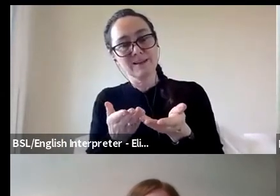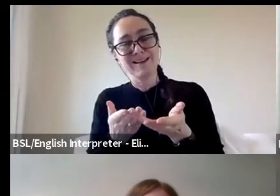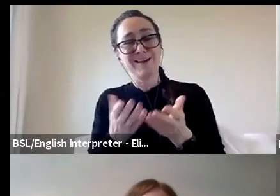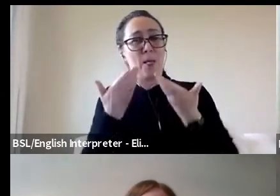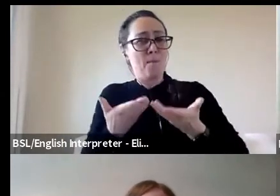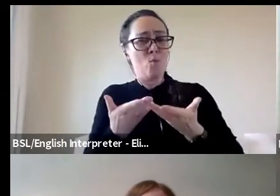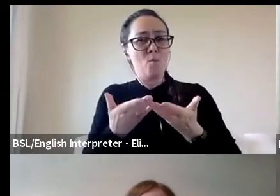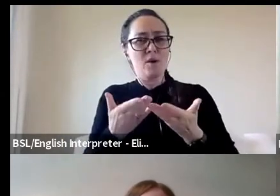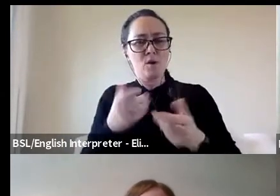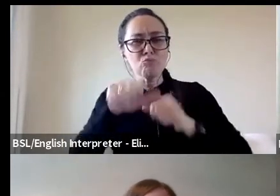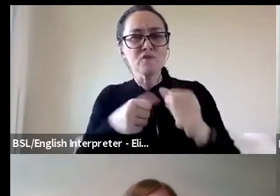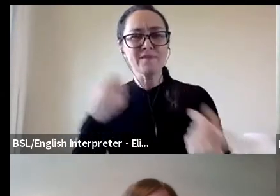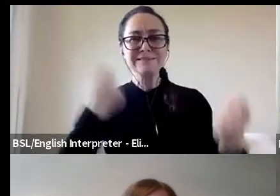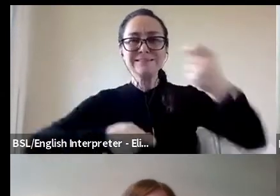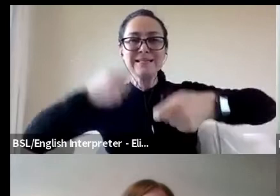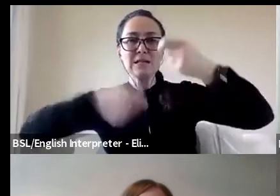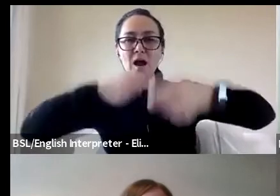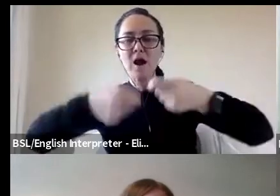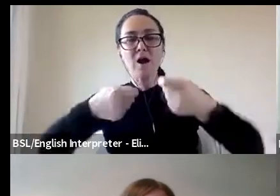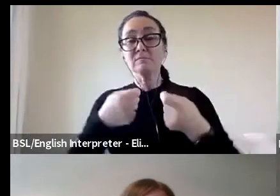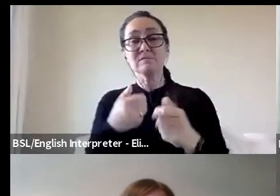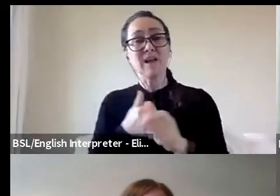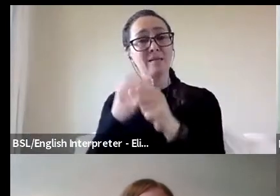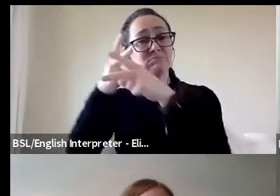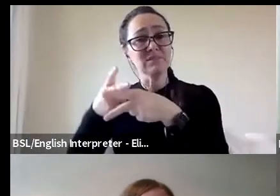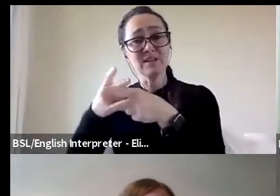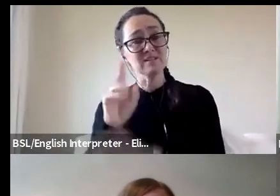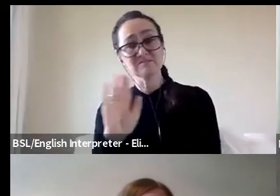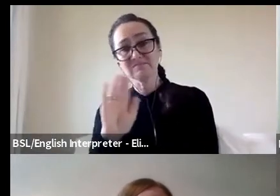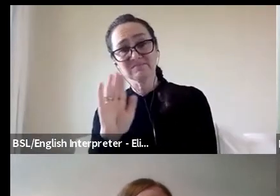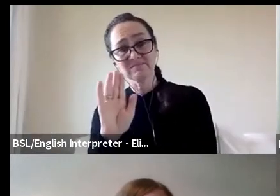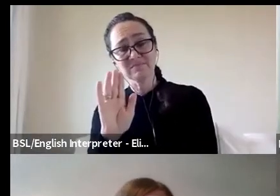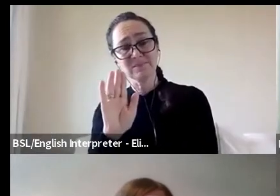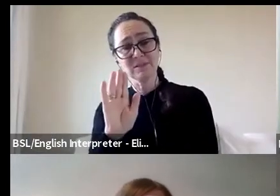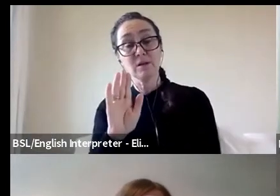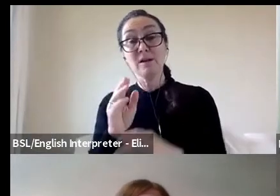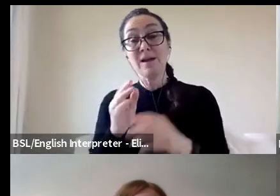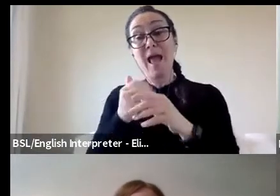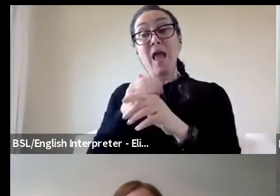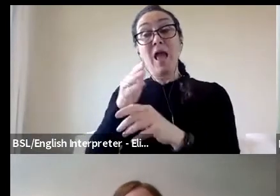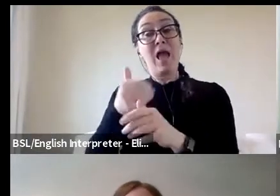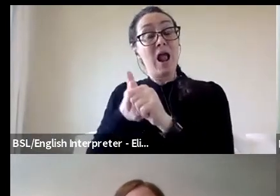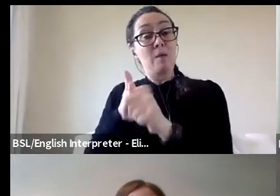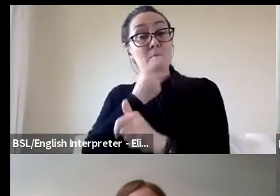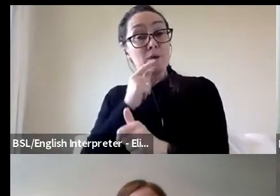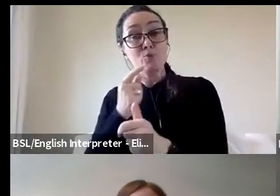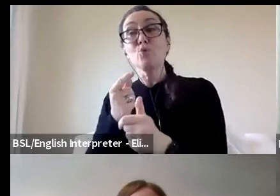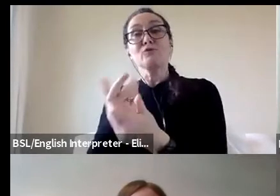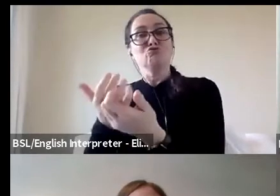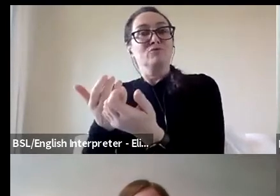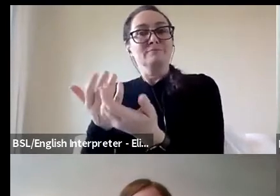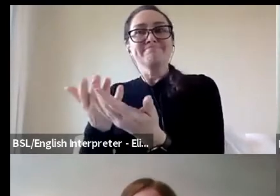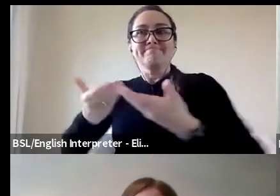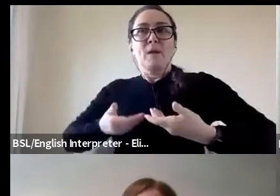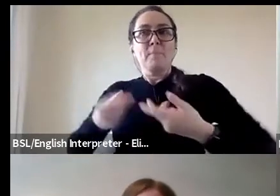that's going on doesn't help carers. It also doesn't help the people who are receiving the care. And